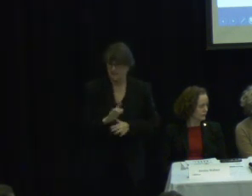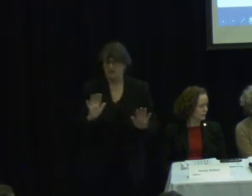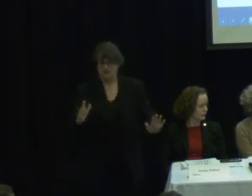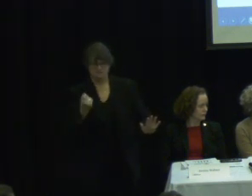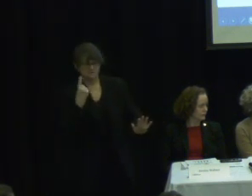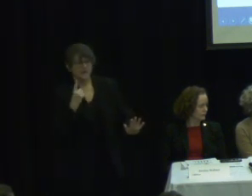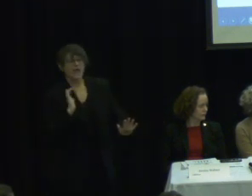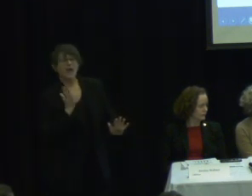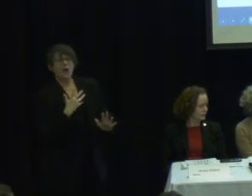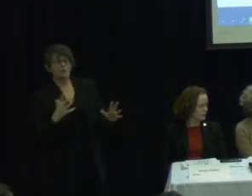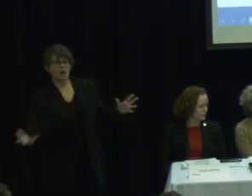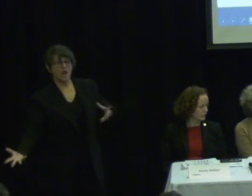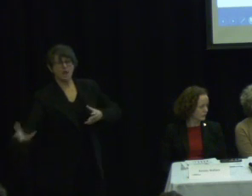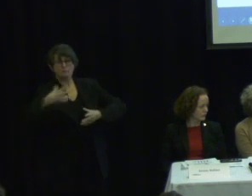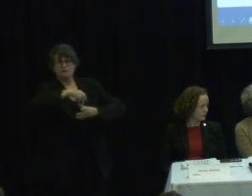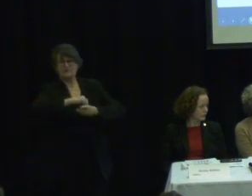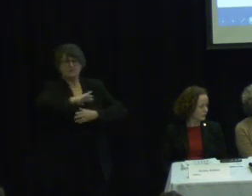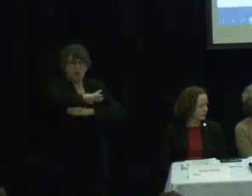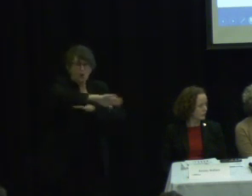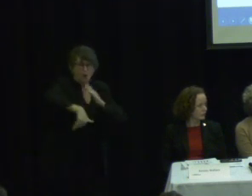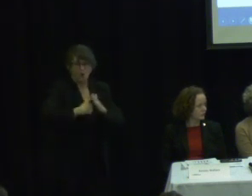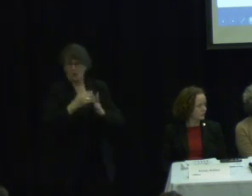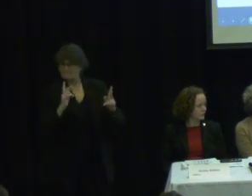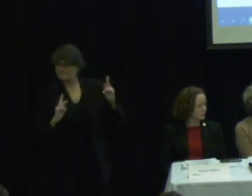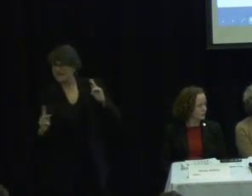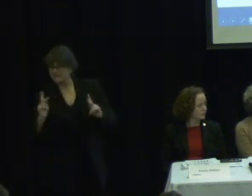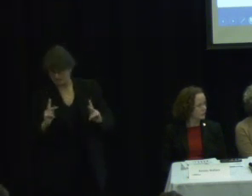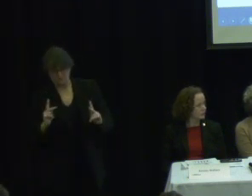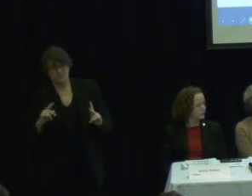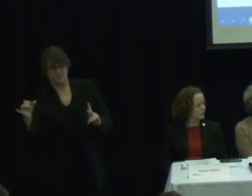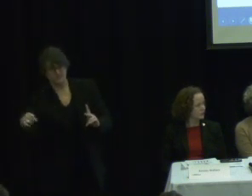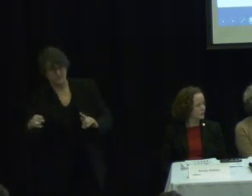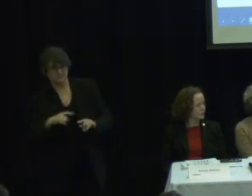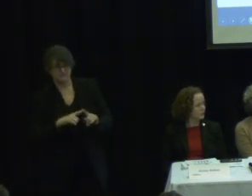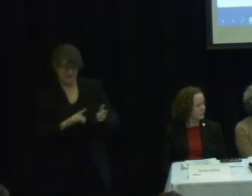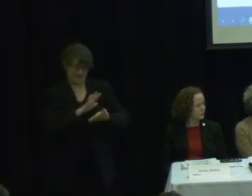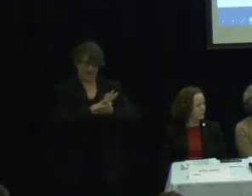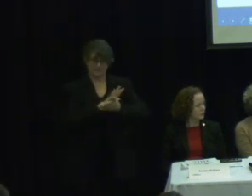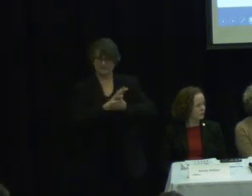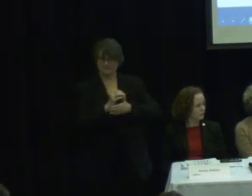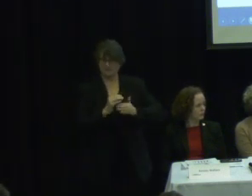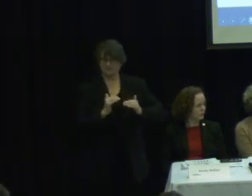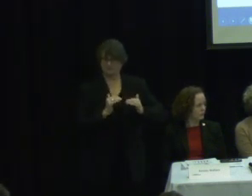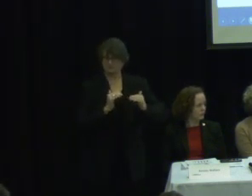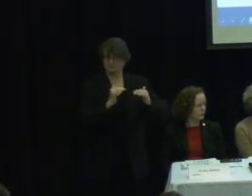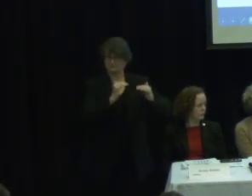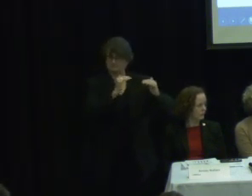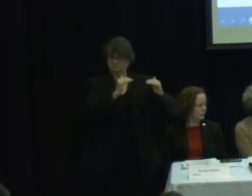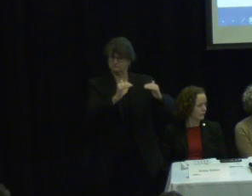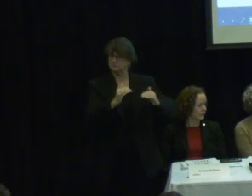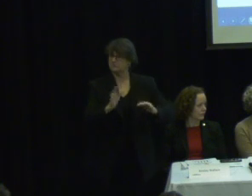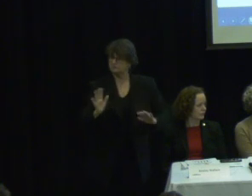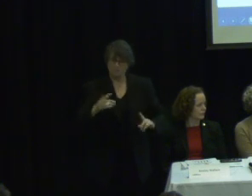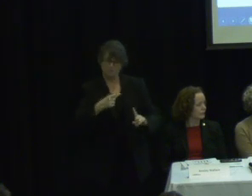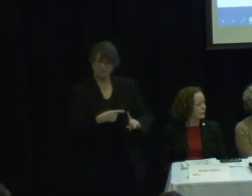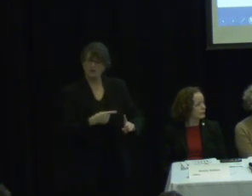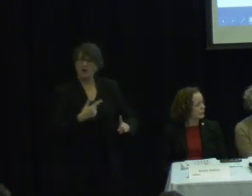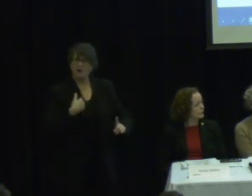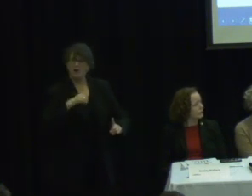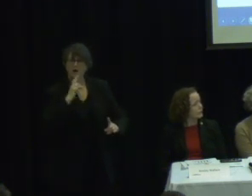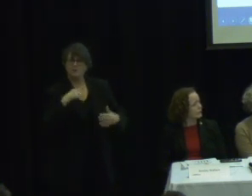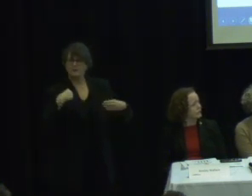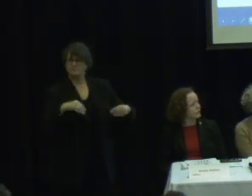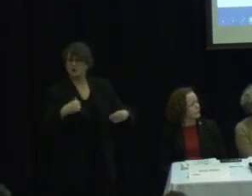people has to be our top priority. So one of the things we're doing is looking at, are we marketing ourselves the right way? Should we also